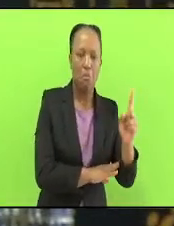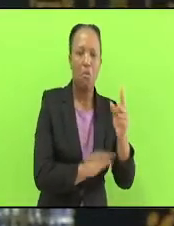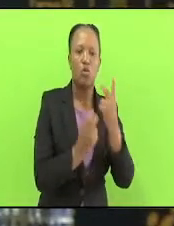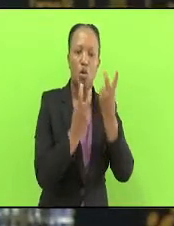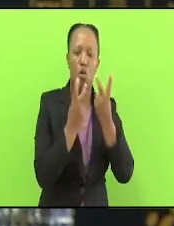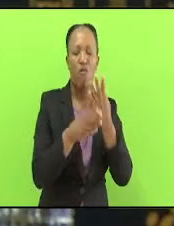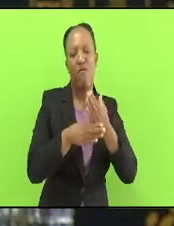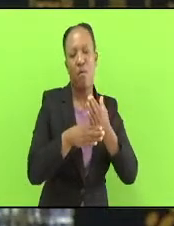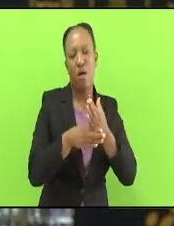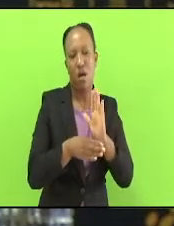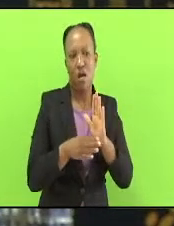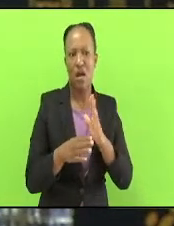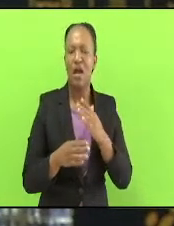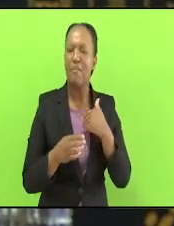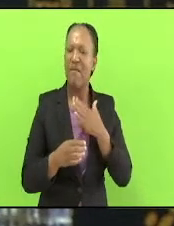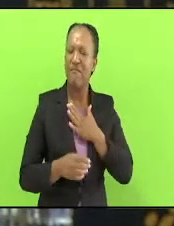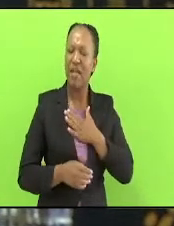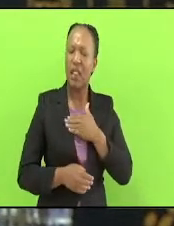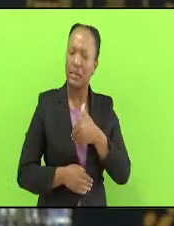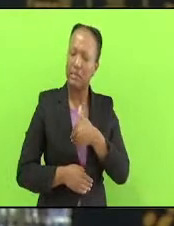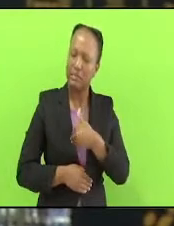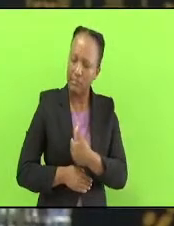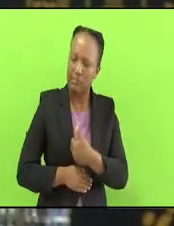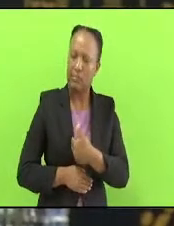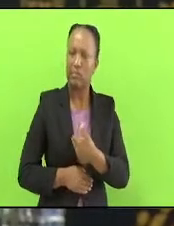utlwisa botlhoko thata.